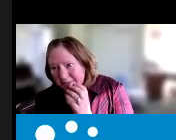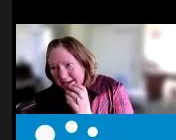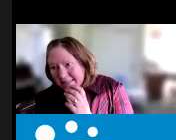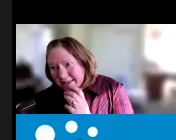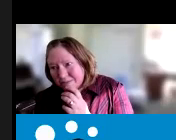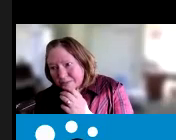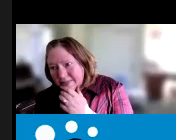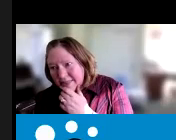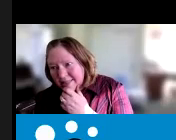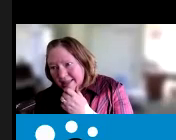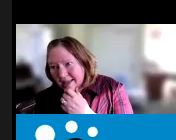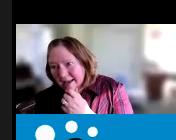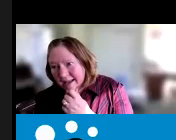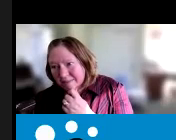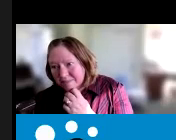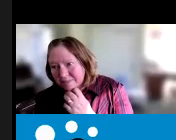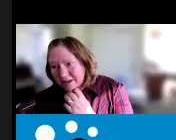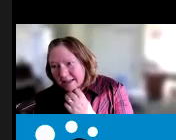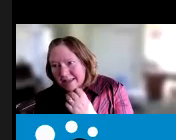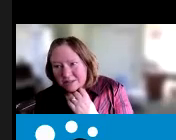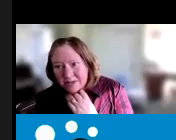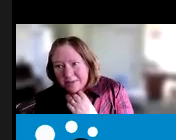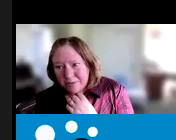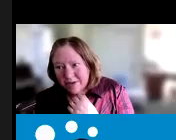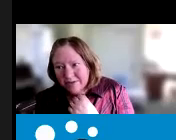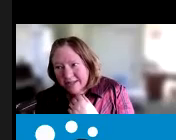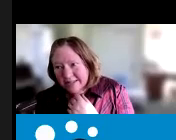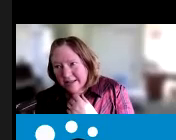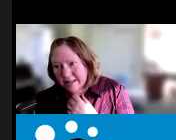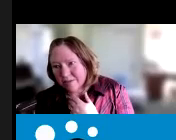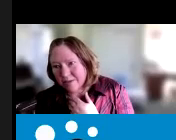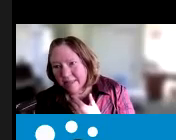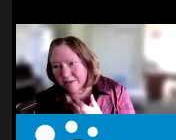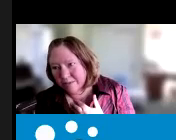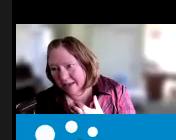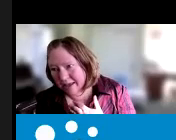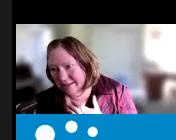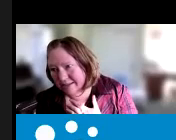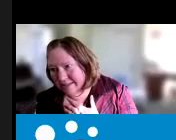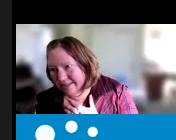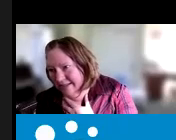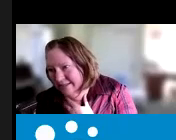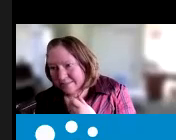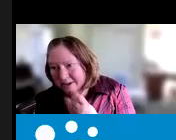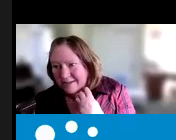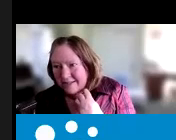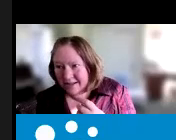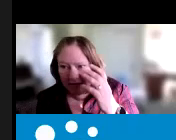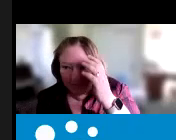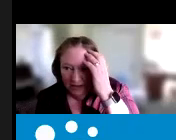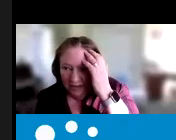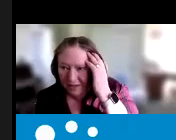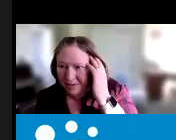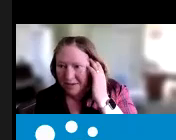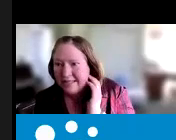Yeah, I mean, I think one thing that I think is really important for us in the way that we discuss this among ourselves